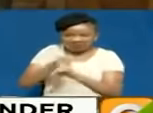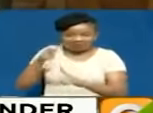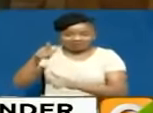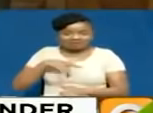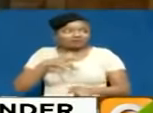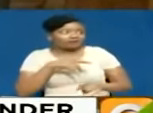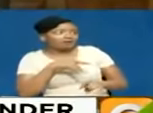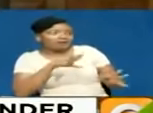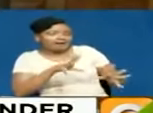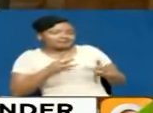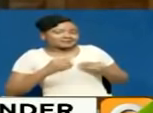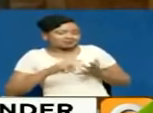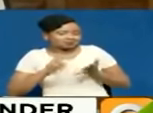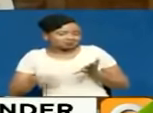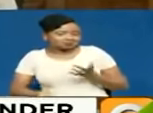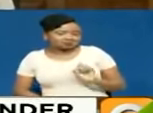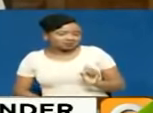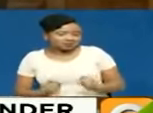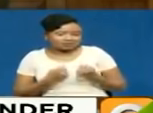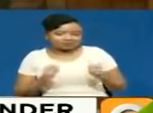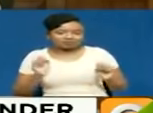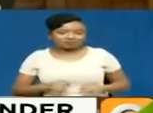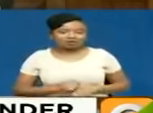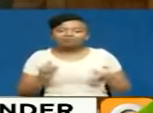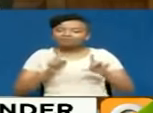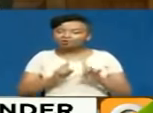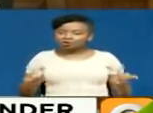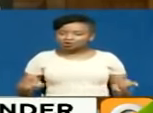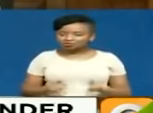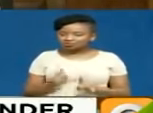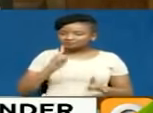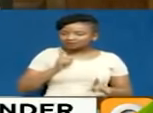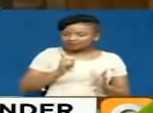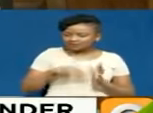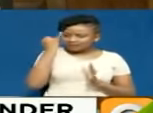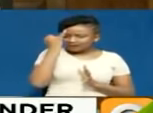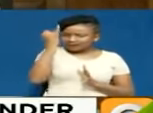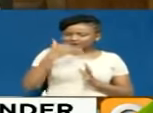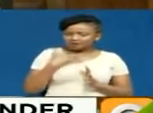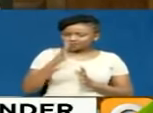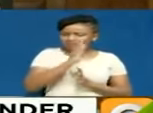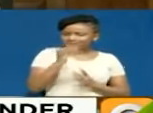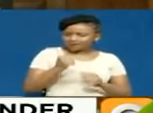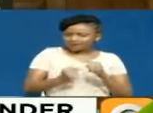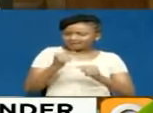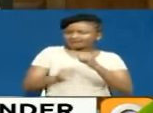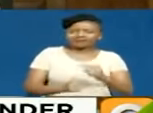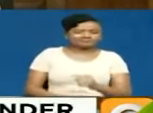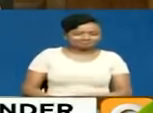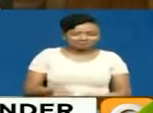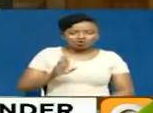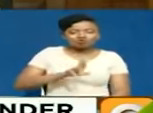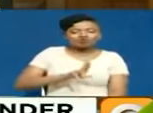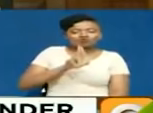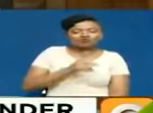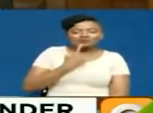to resign. Ruto has also dismissed the push to revive the BBI process, which the president yesterday said was